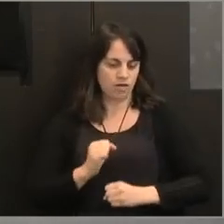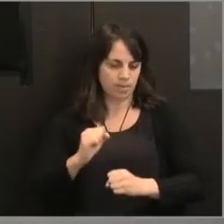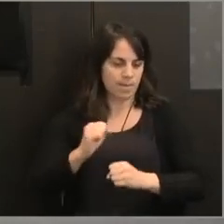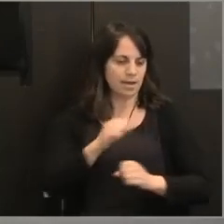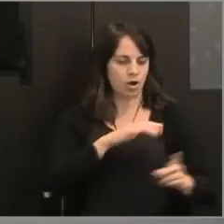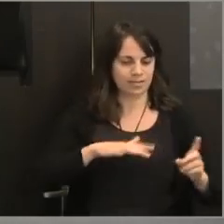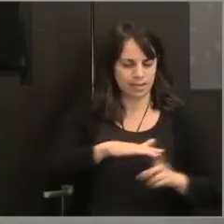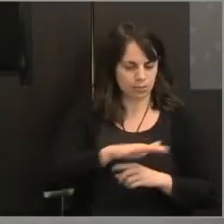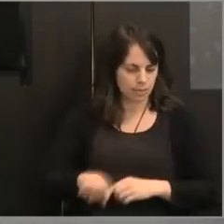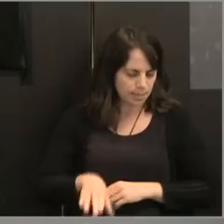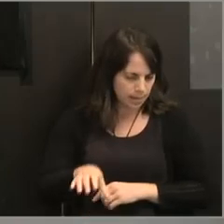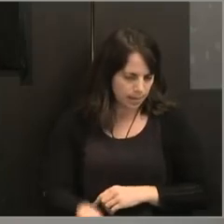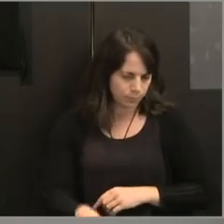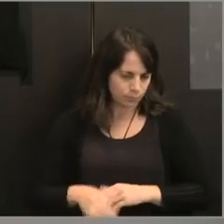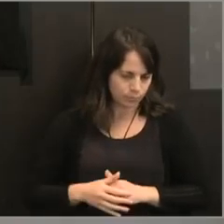and hapu.